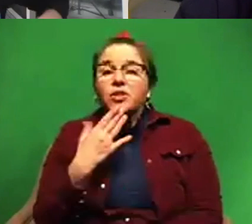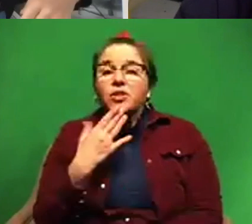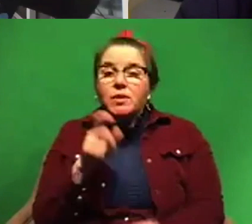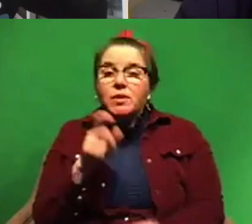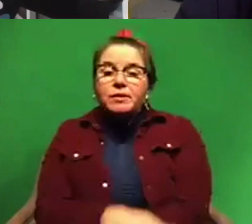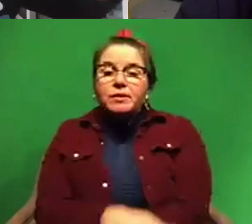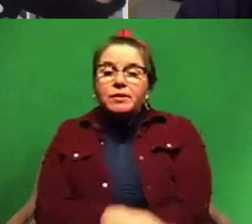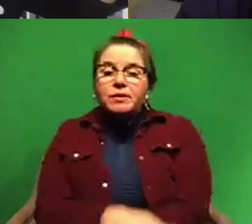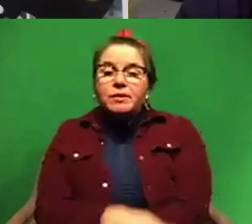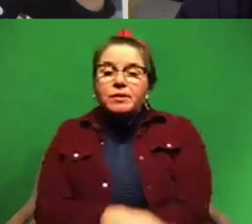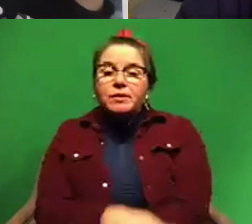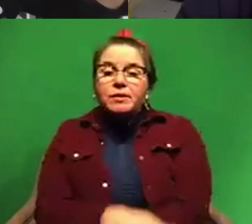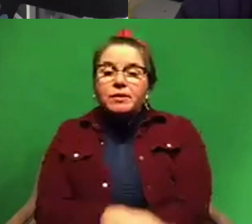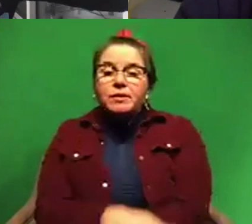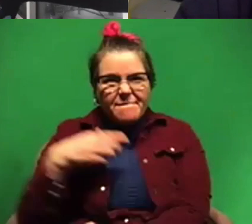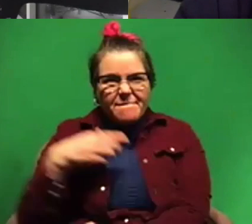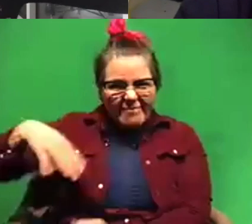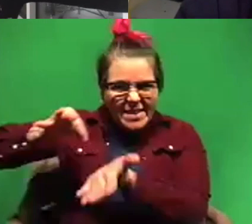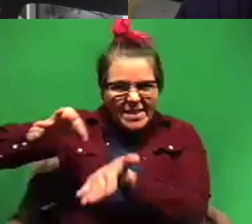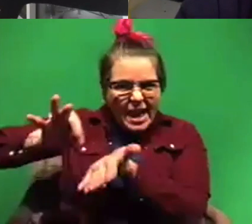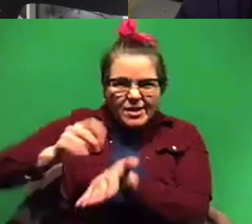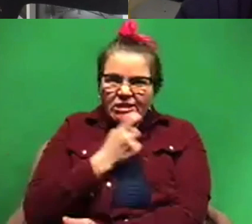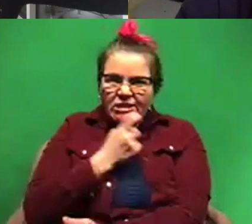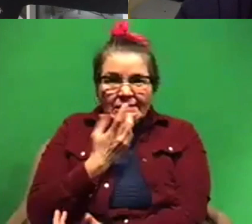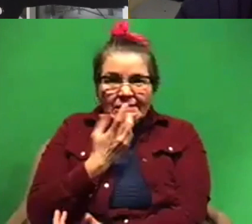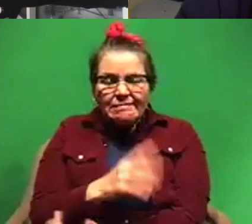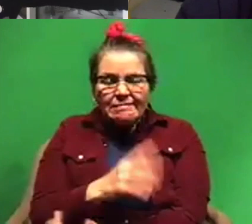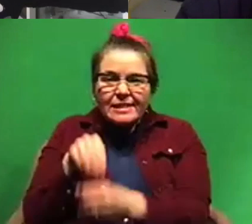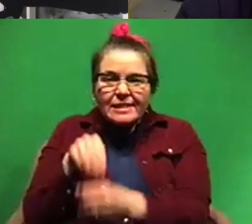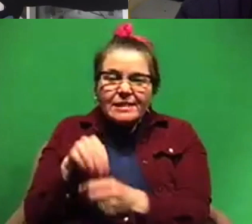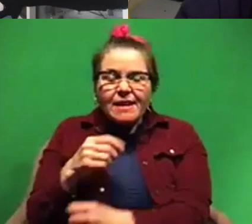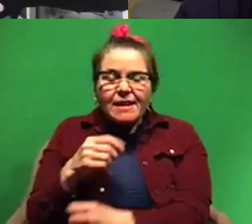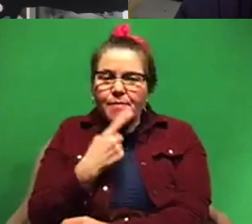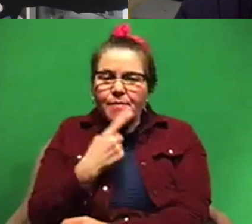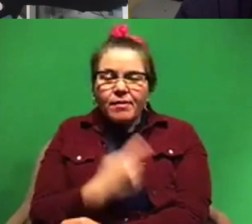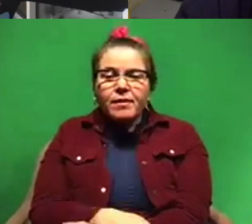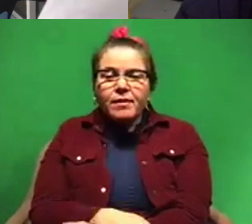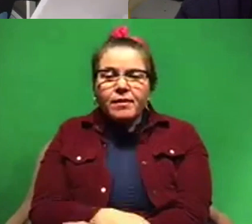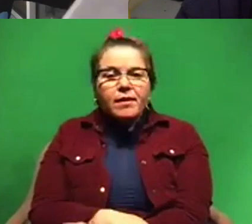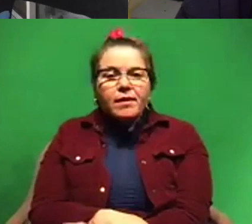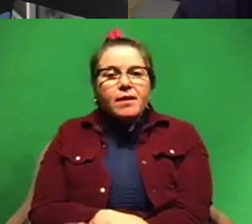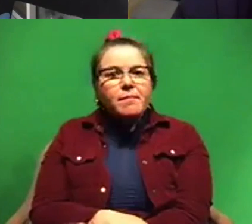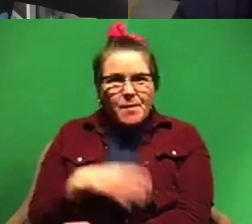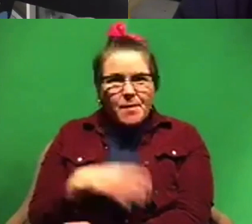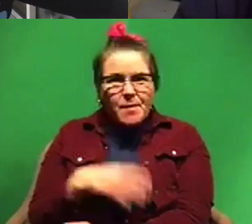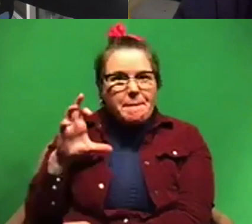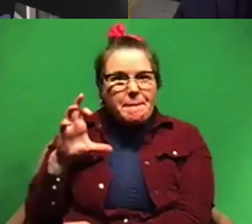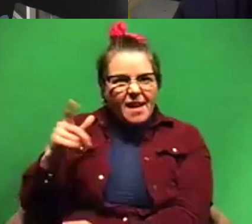I have never counted the teeth inside the mouth of a Port Jackson shark, but that's the first thing I'm going to do after this.